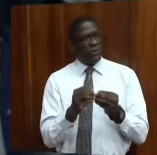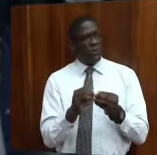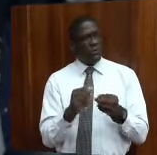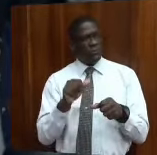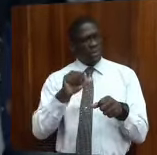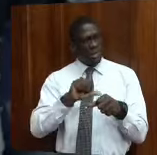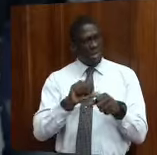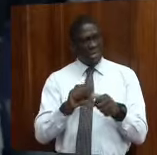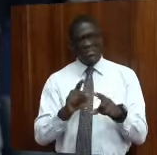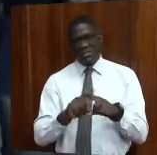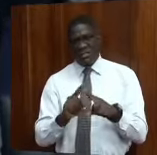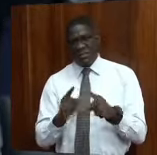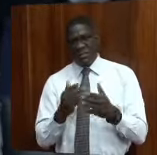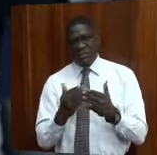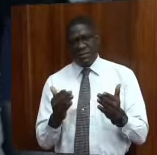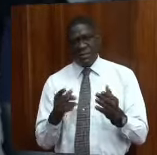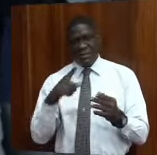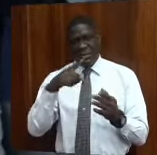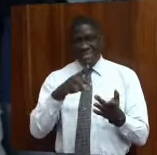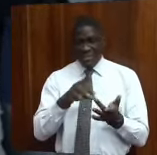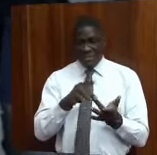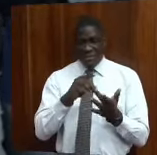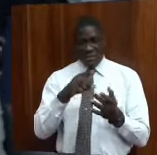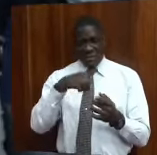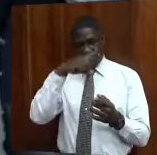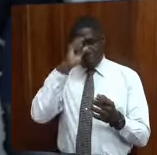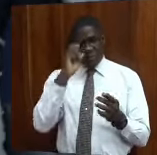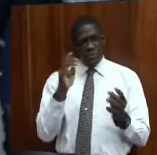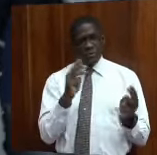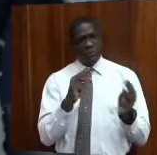revision. In this regard, after